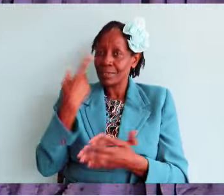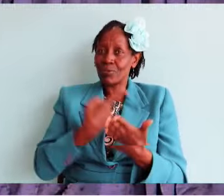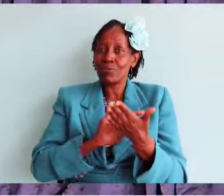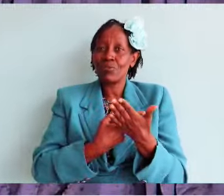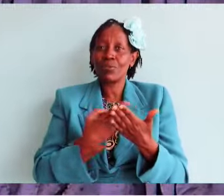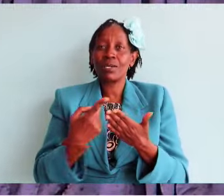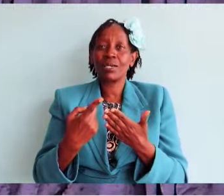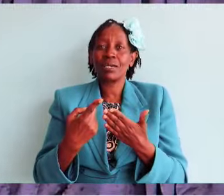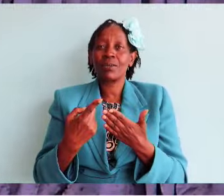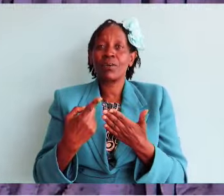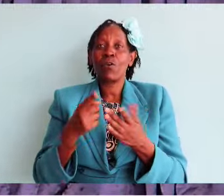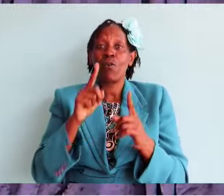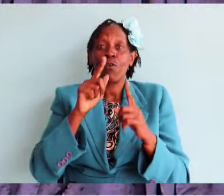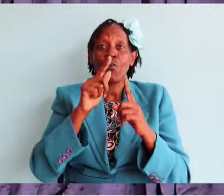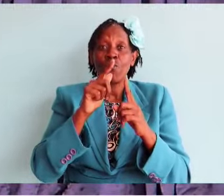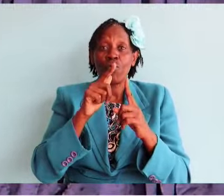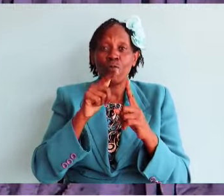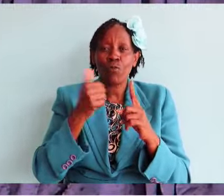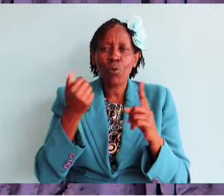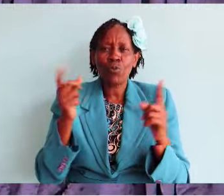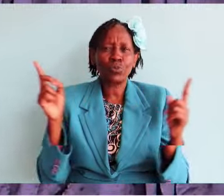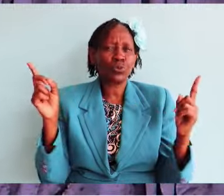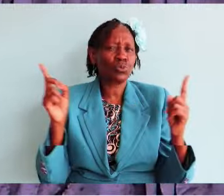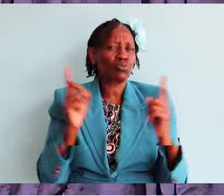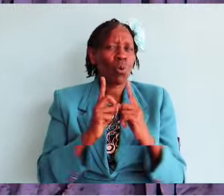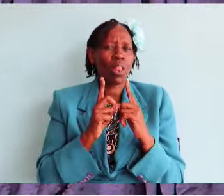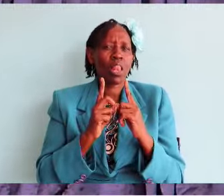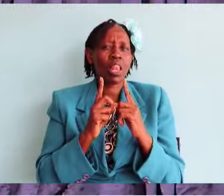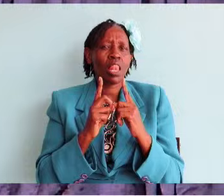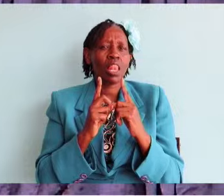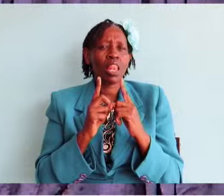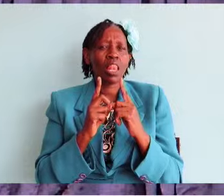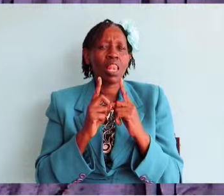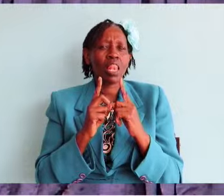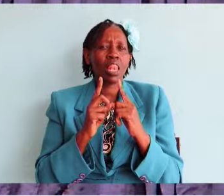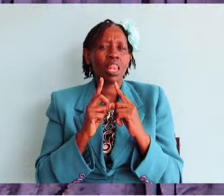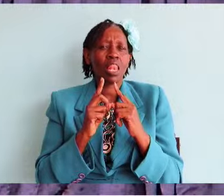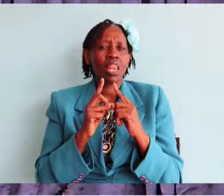"I am from a very small clan.